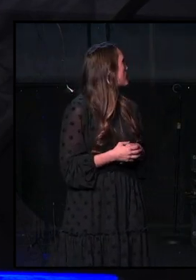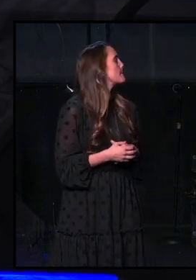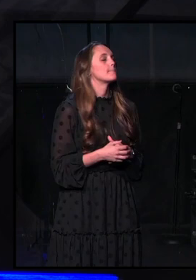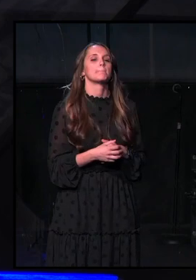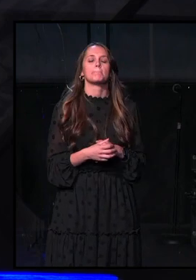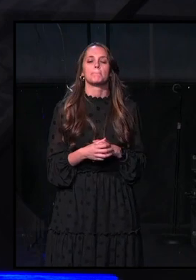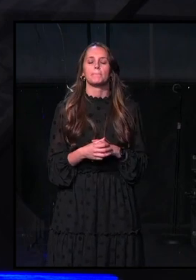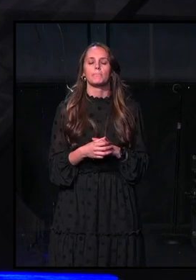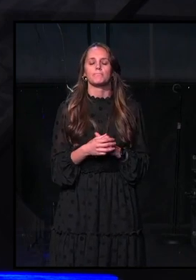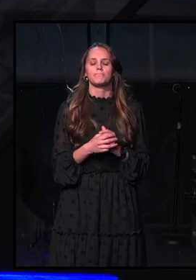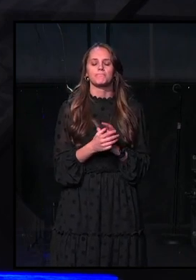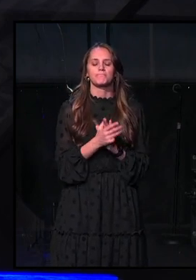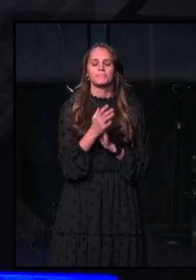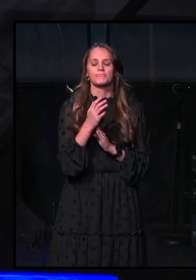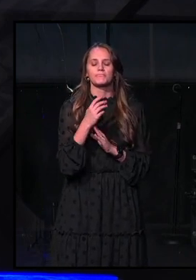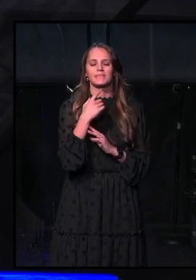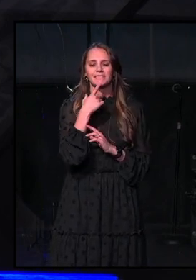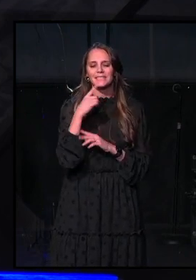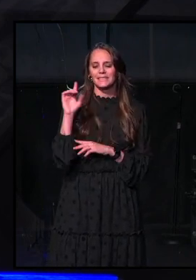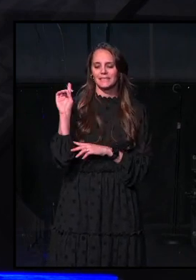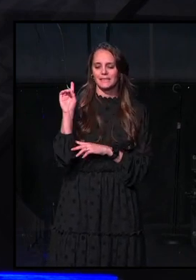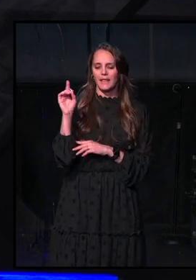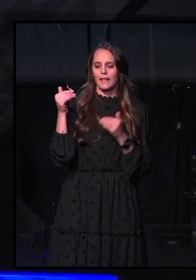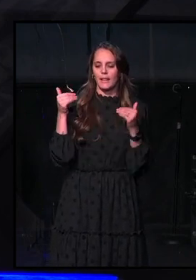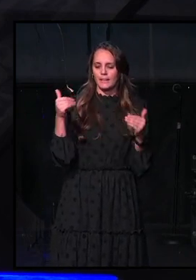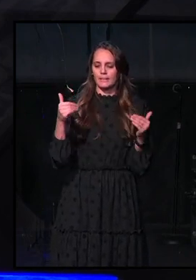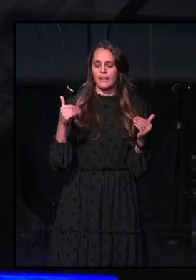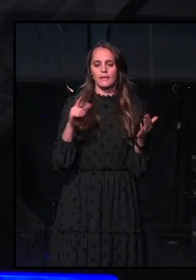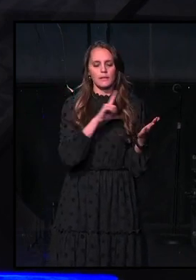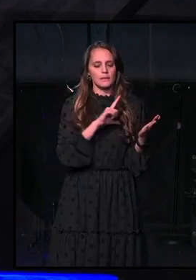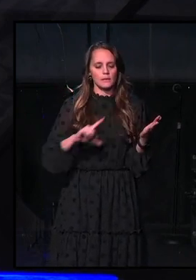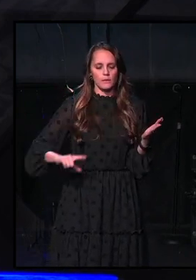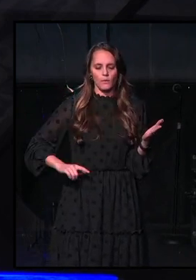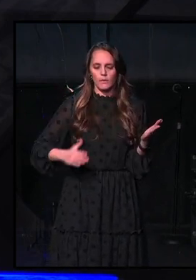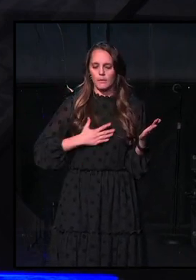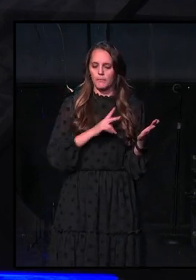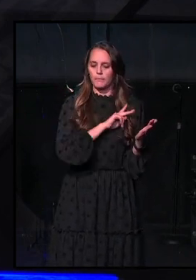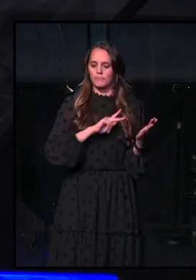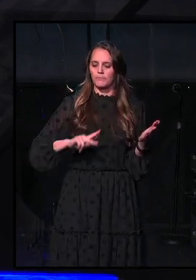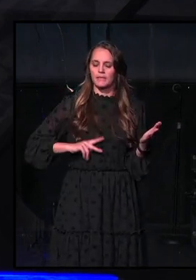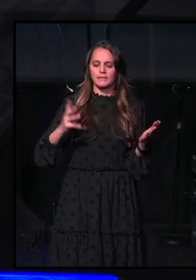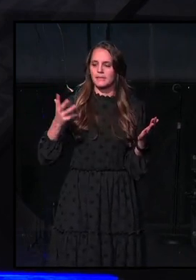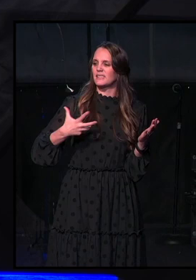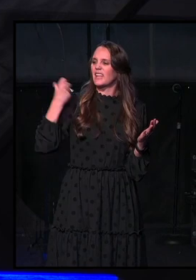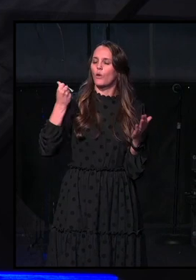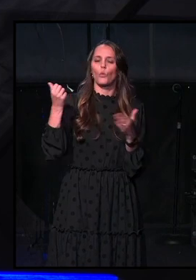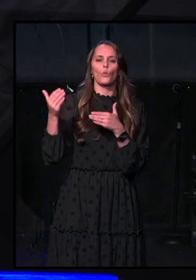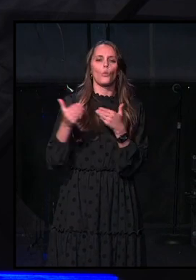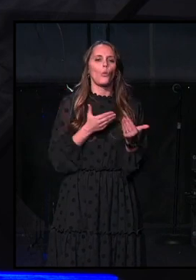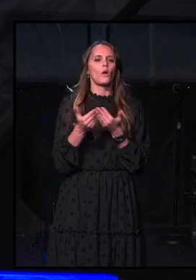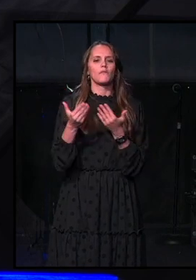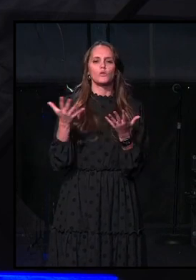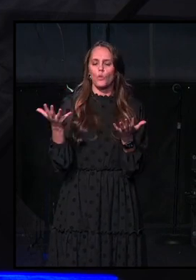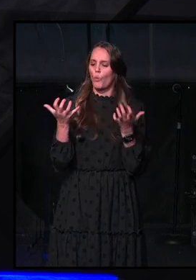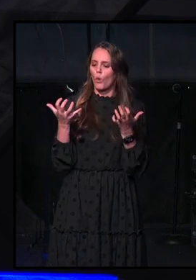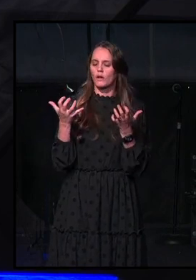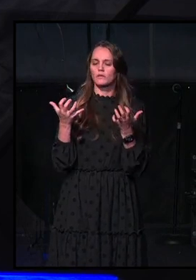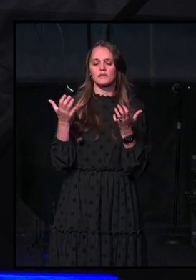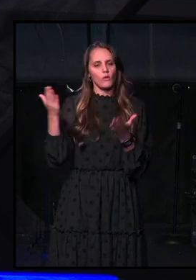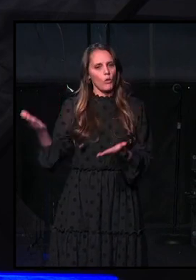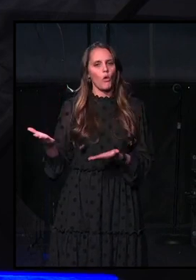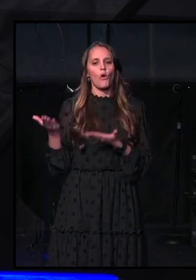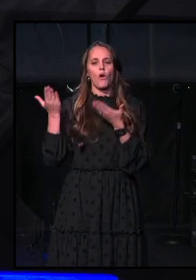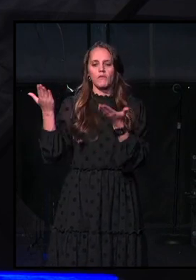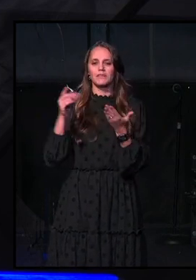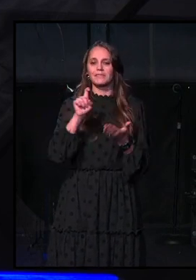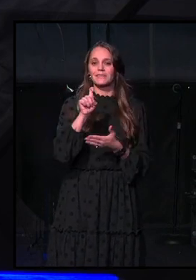Arana said to David, "Let my lord the king take whatever he wishes and offer it up. Here are oxen for